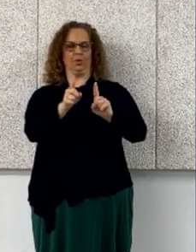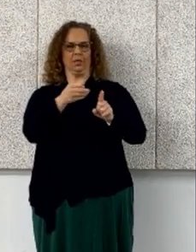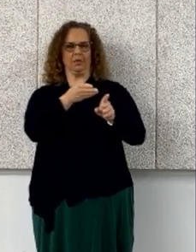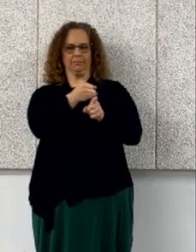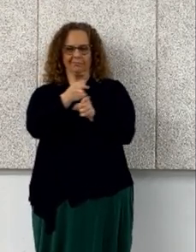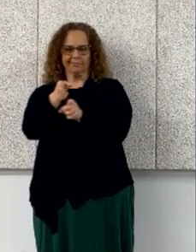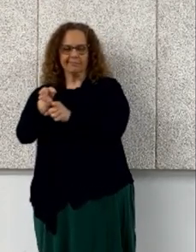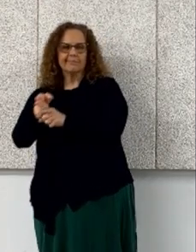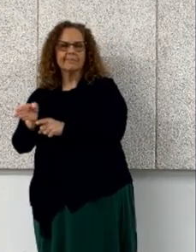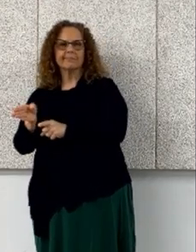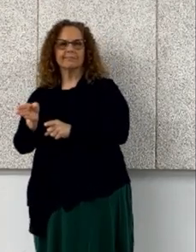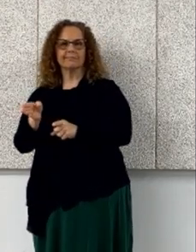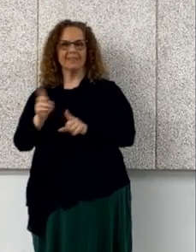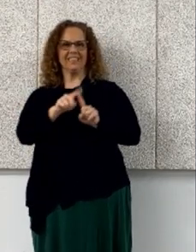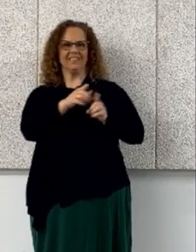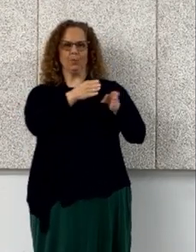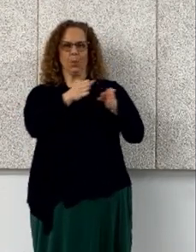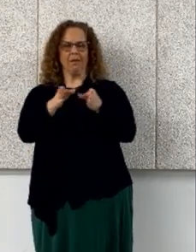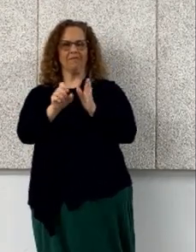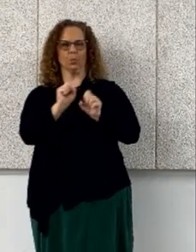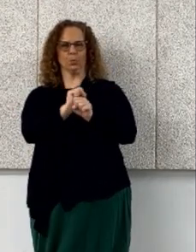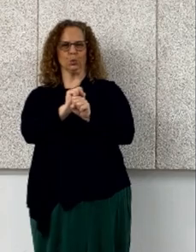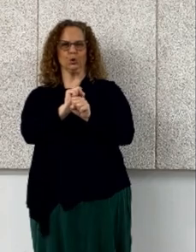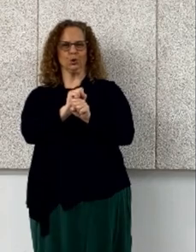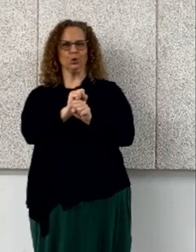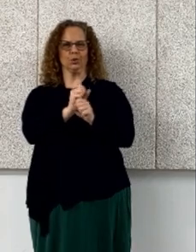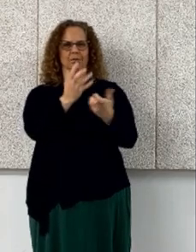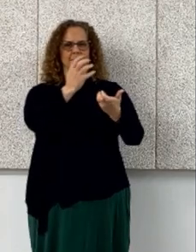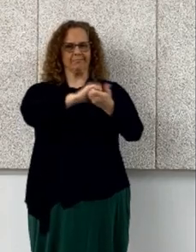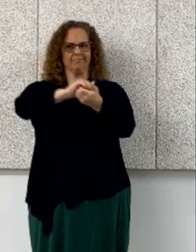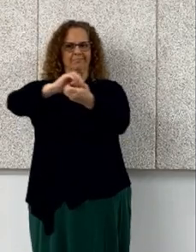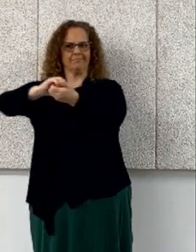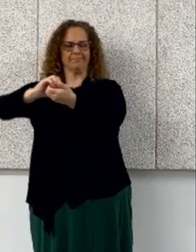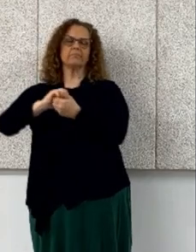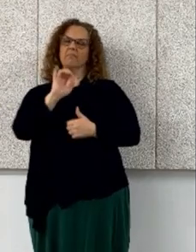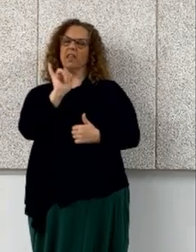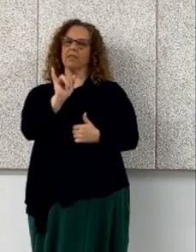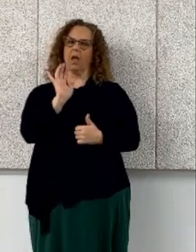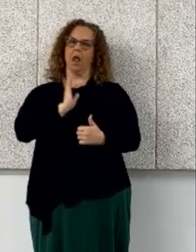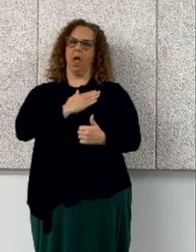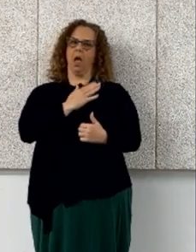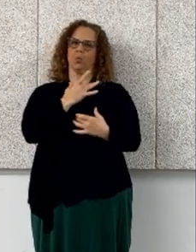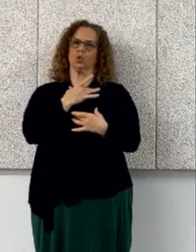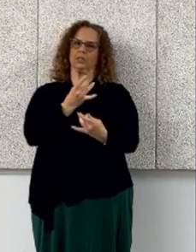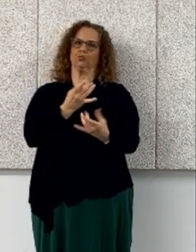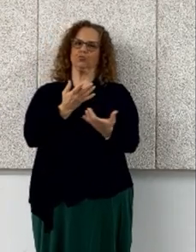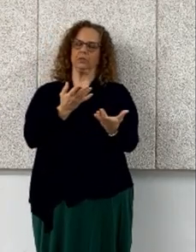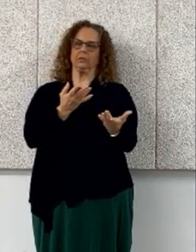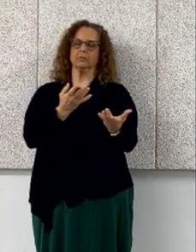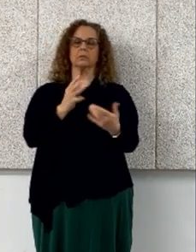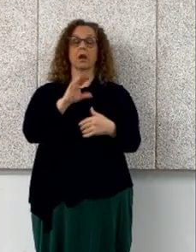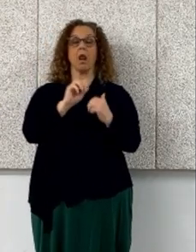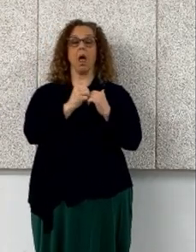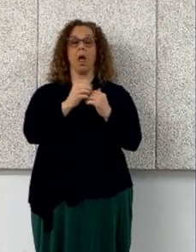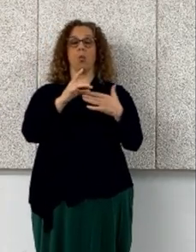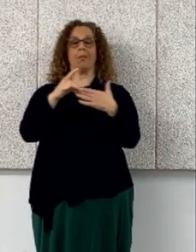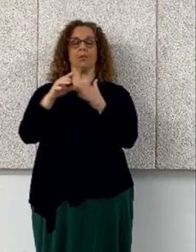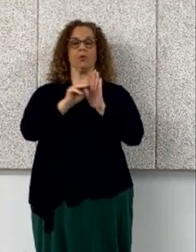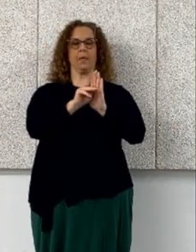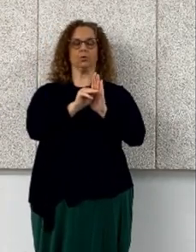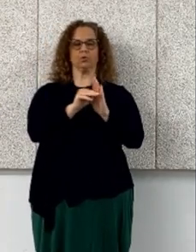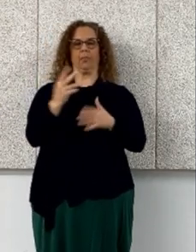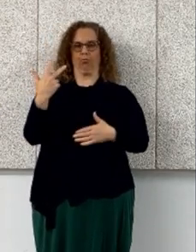and those ways of working. So it was really a lot of that was in our interest. And the way that the leadership model has been designed is three